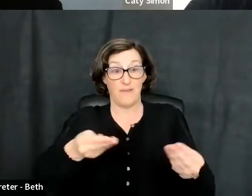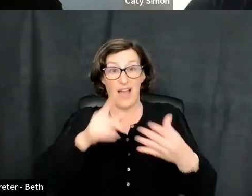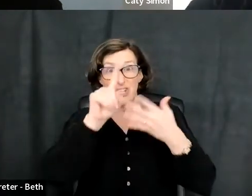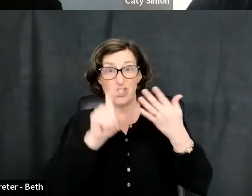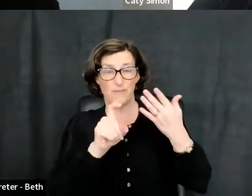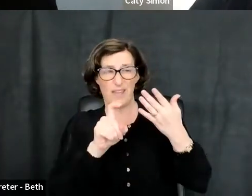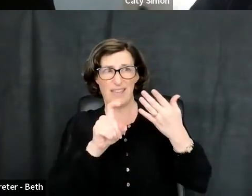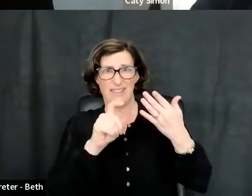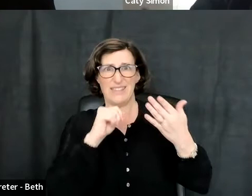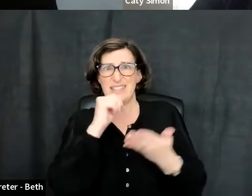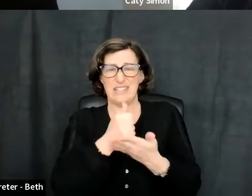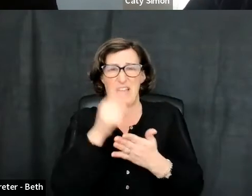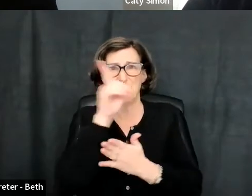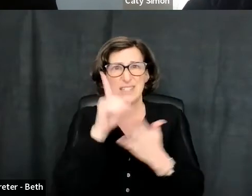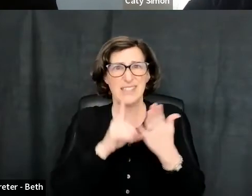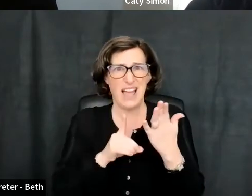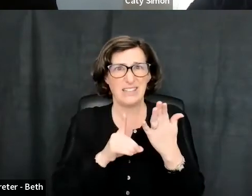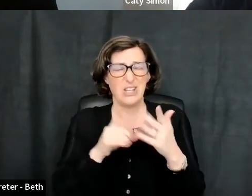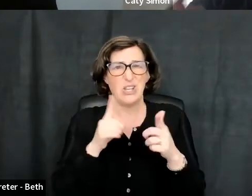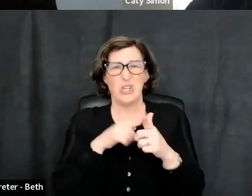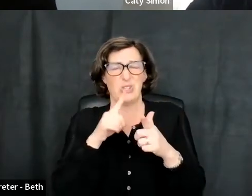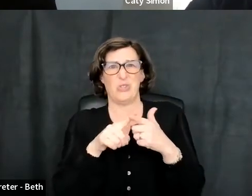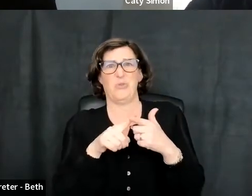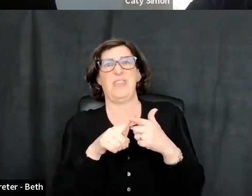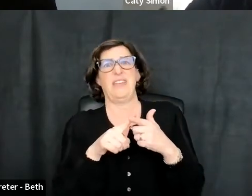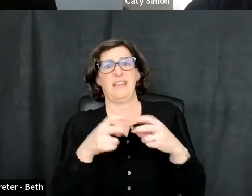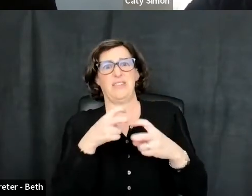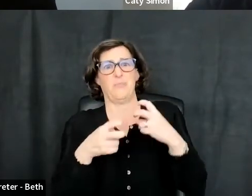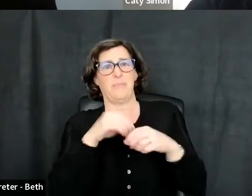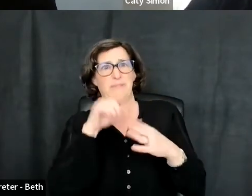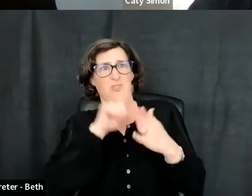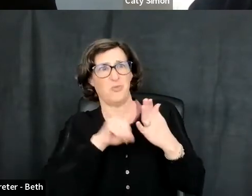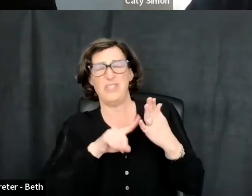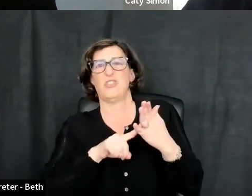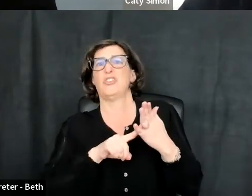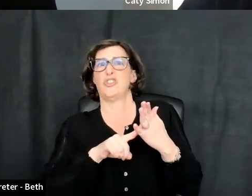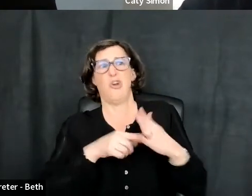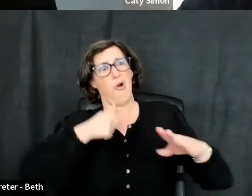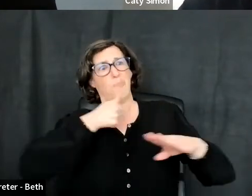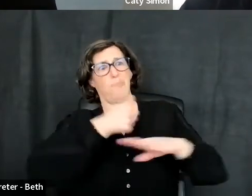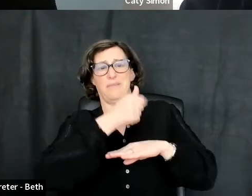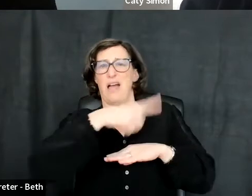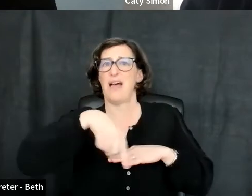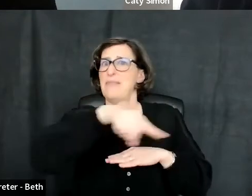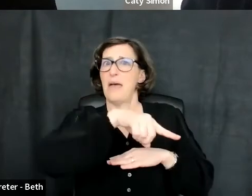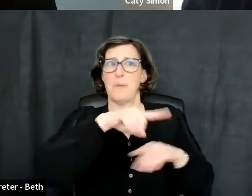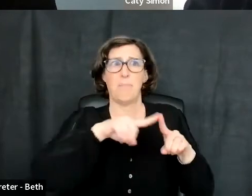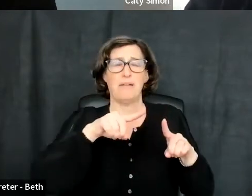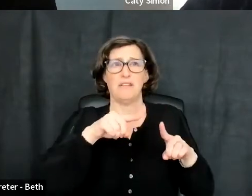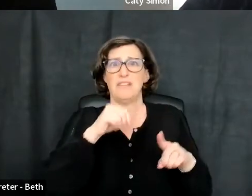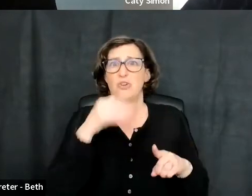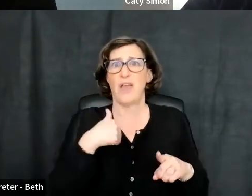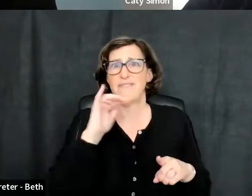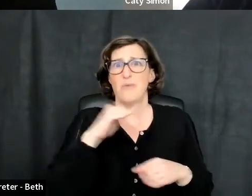in designing. So then they're scapegoated for the study's problematic elements by their own community without actually having been responsible for them. So